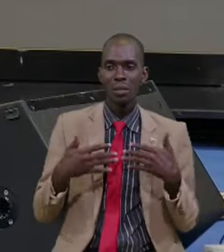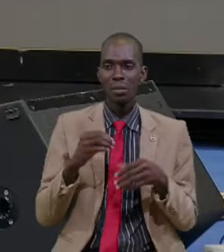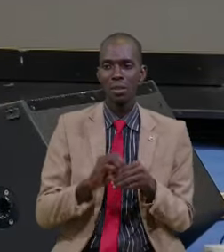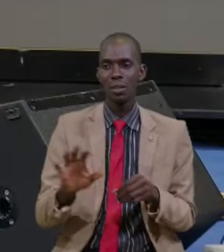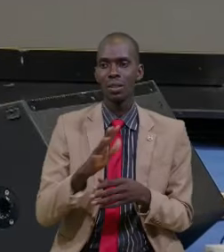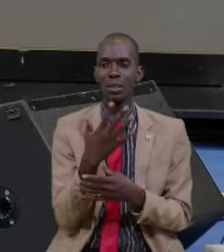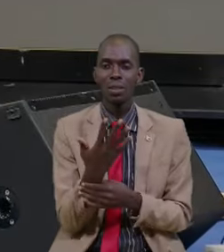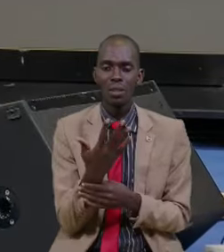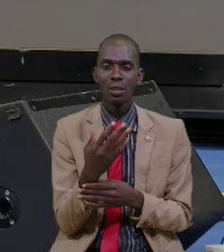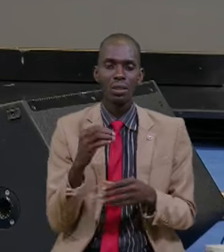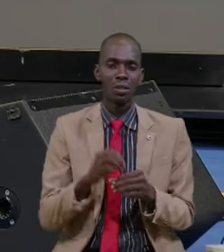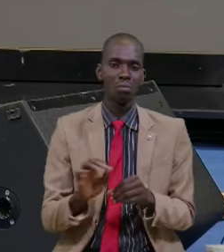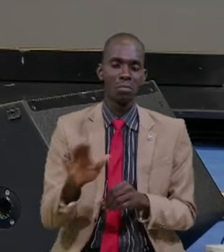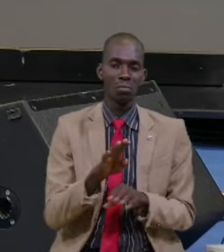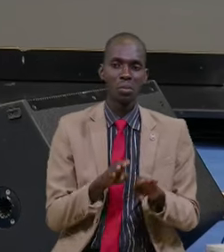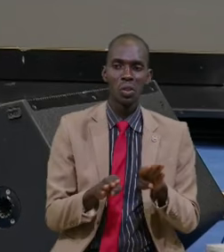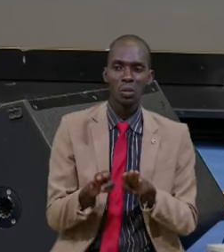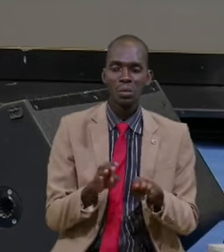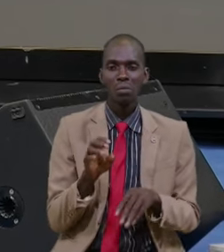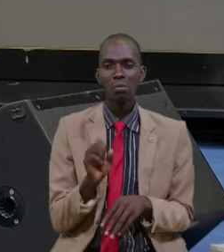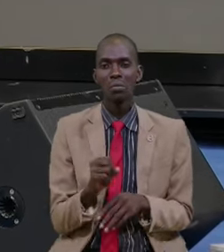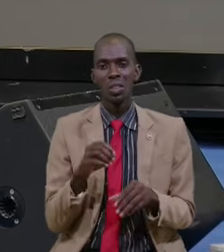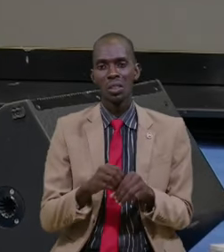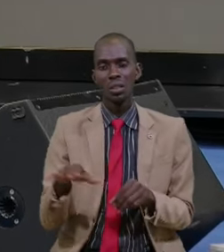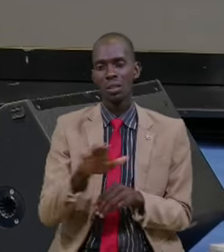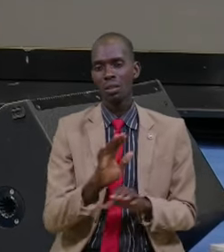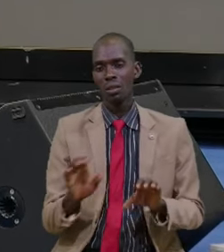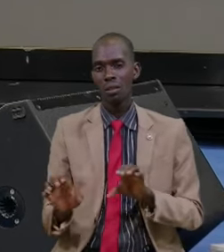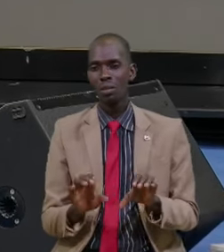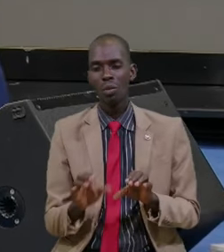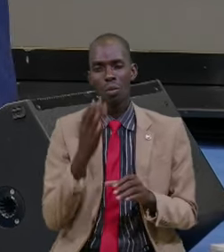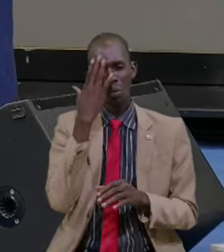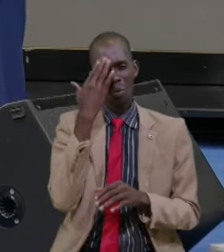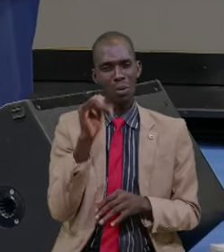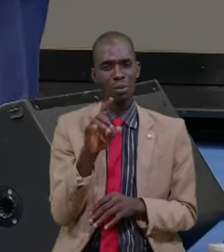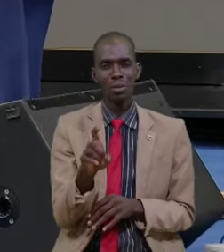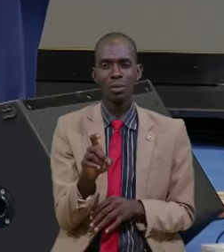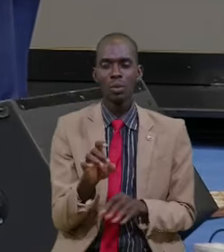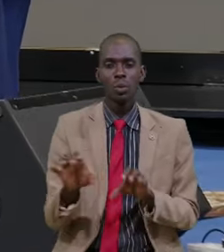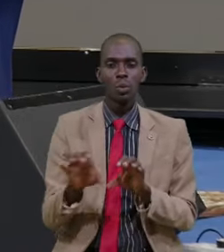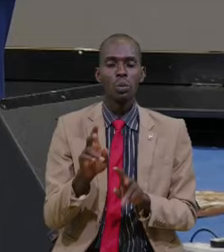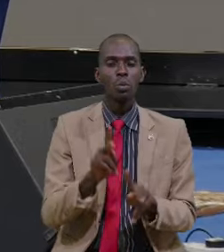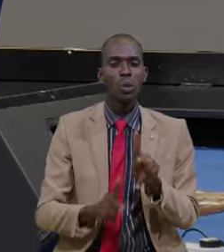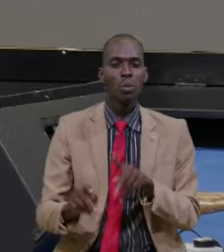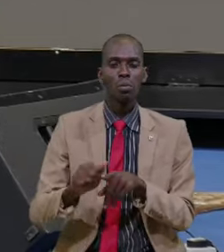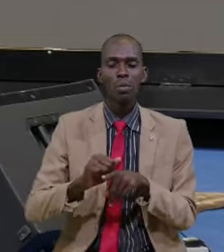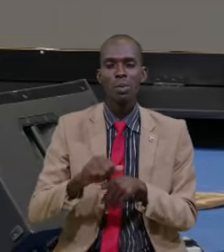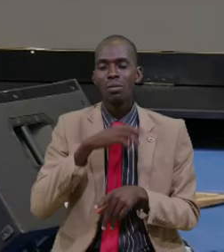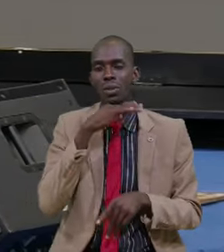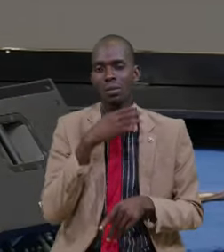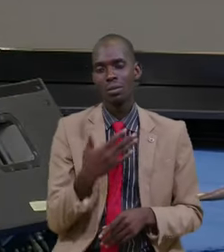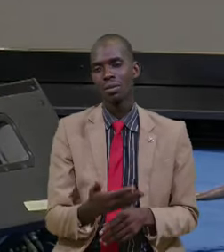in their behavior, in their action? Why do people practice corruption in